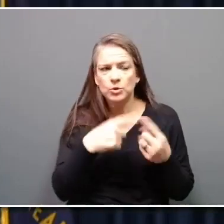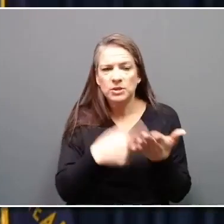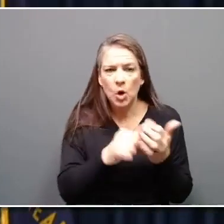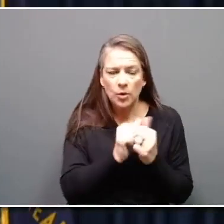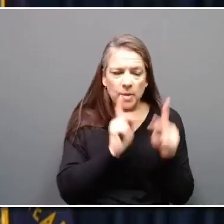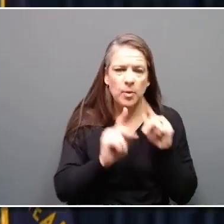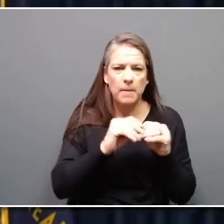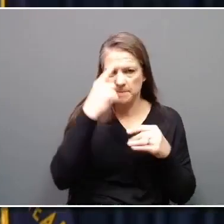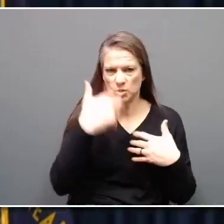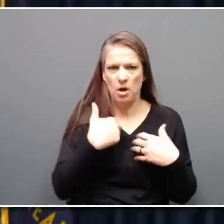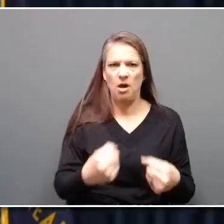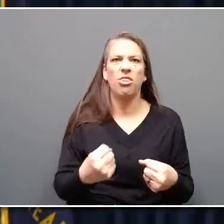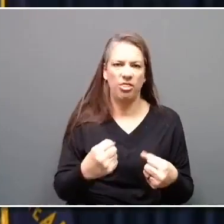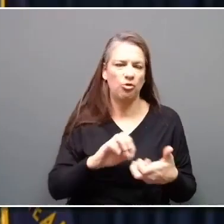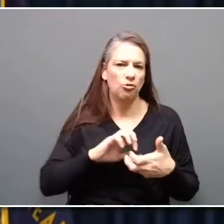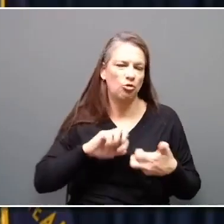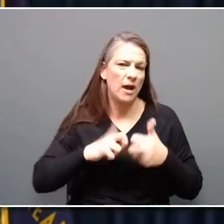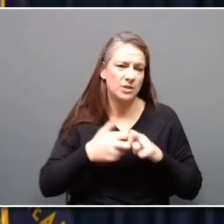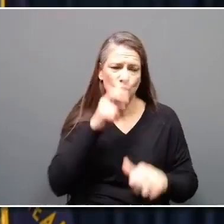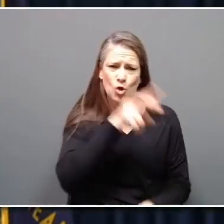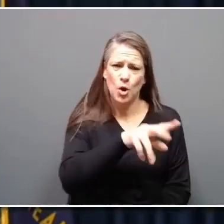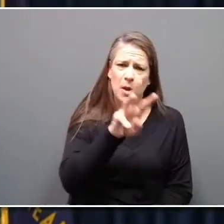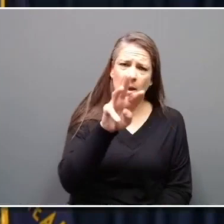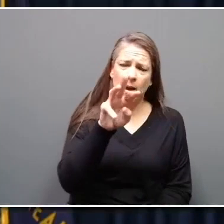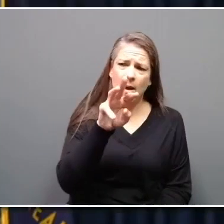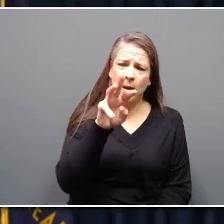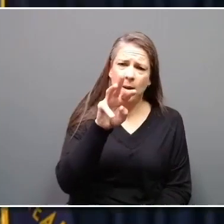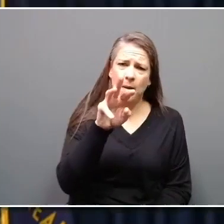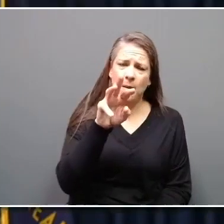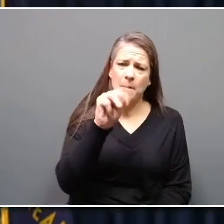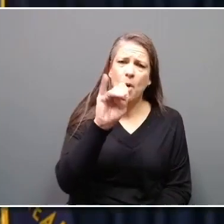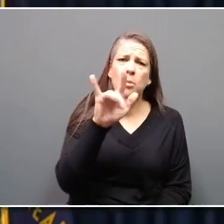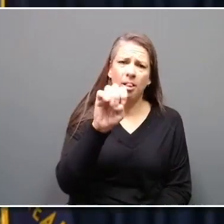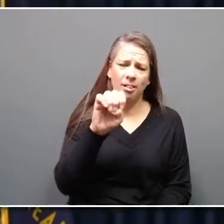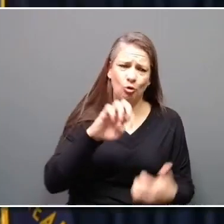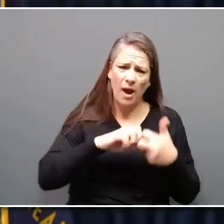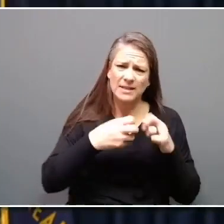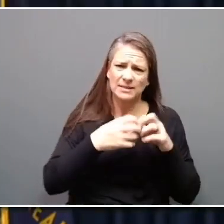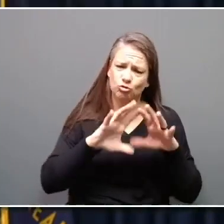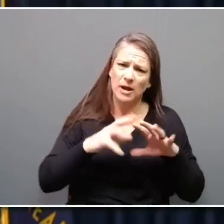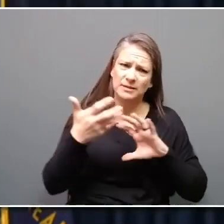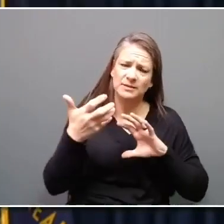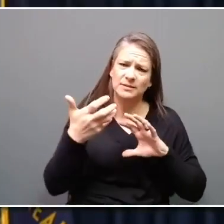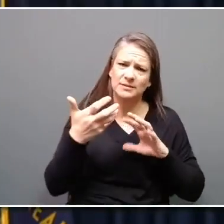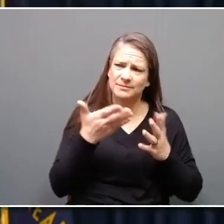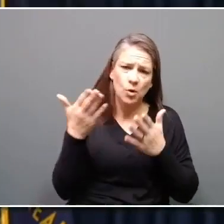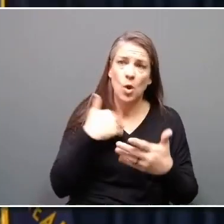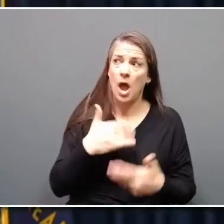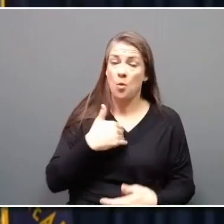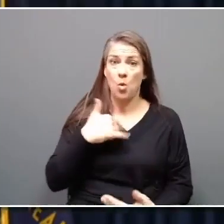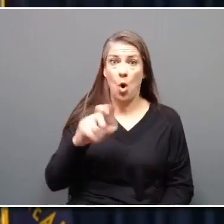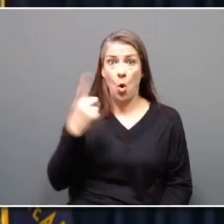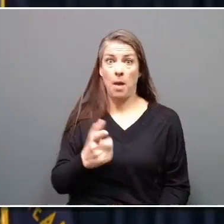crises. Look at the mobile crisis response teams we're trying to get out there again, so that we don't just have law enforcement, we have experts